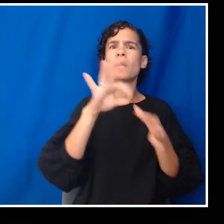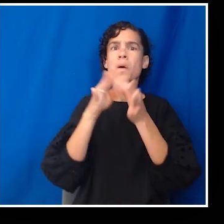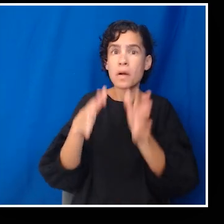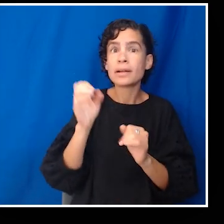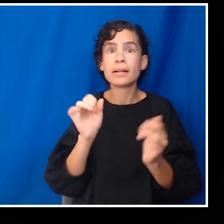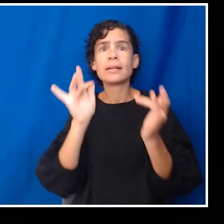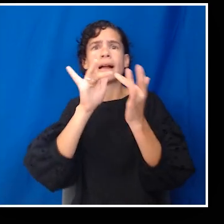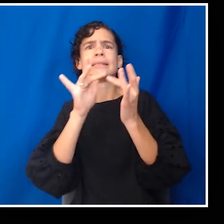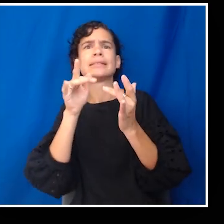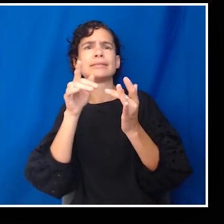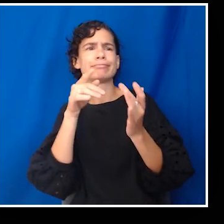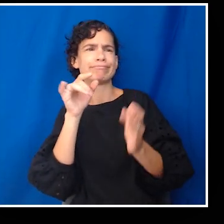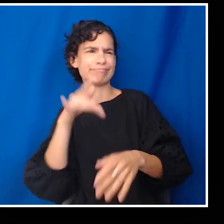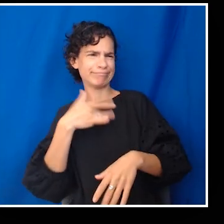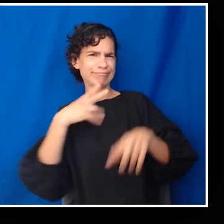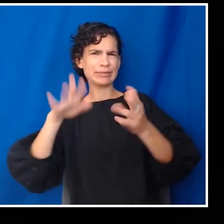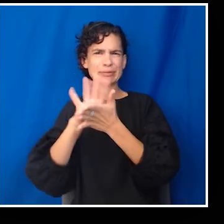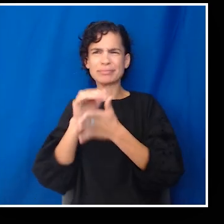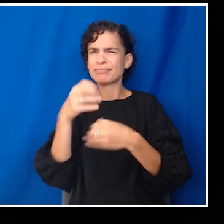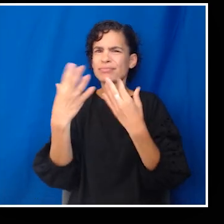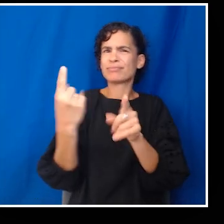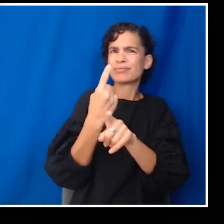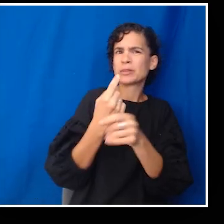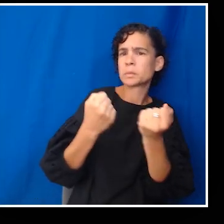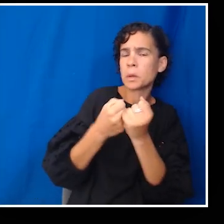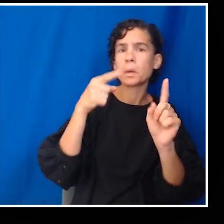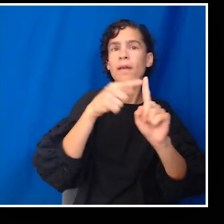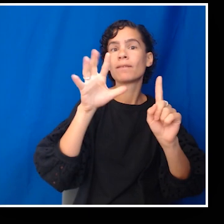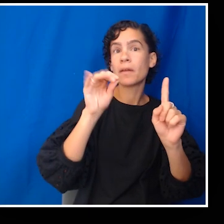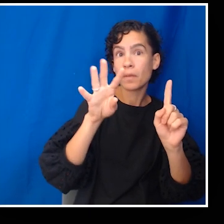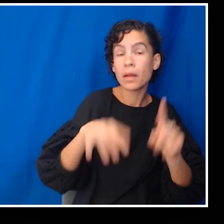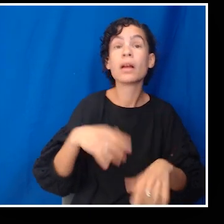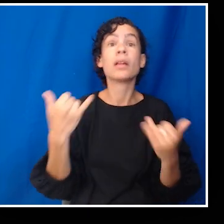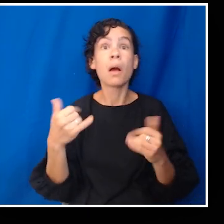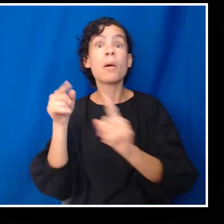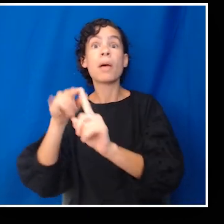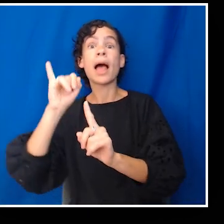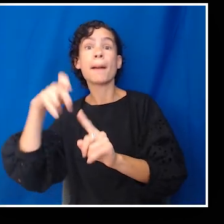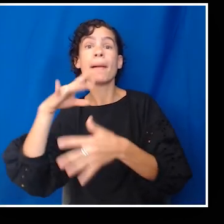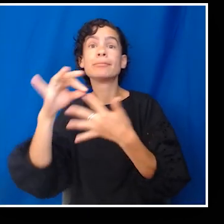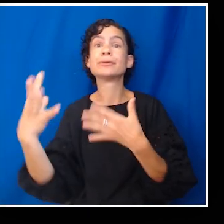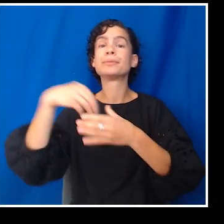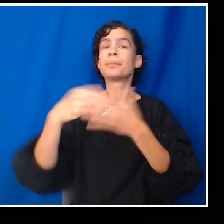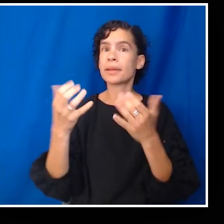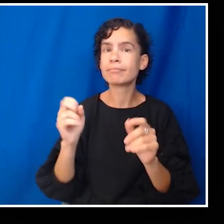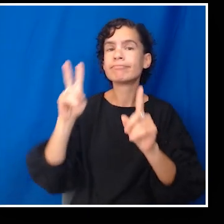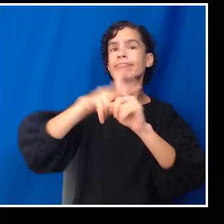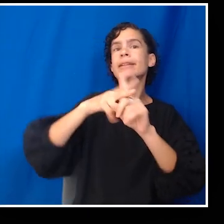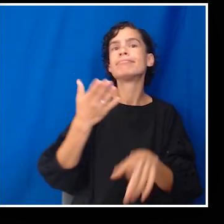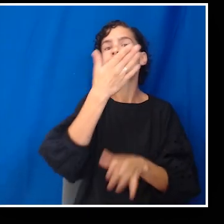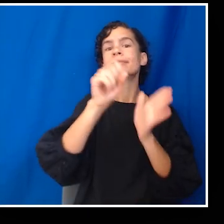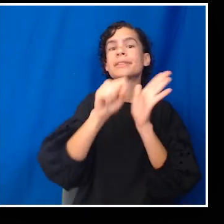contact if you think the school isn't providing the right supports in a 504 plan. When it comes to IEPs, options include filing a